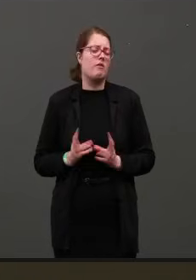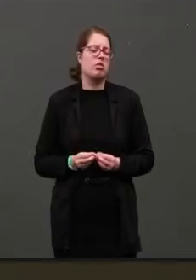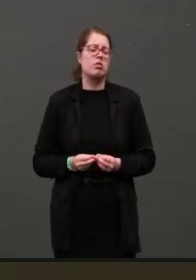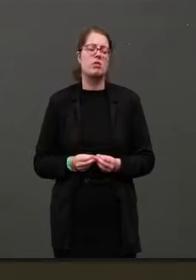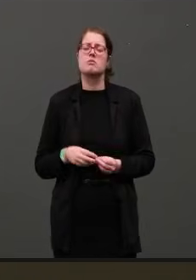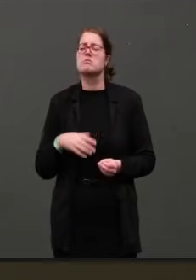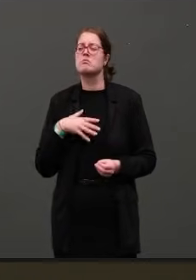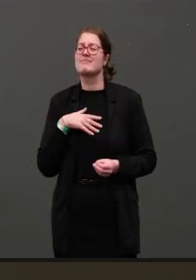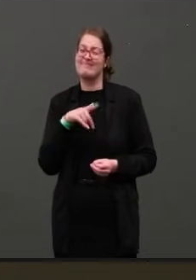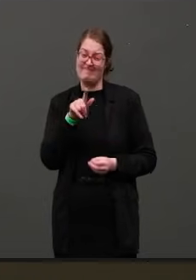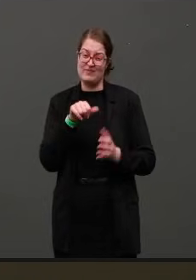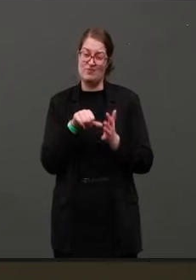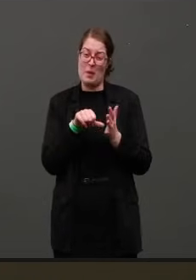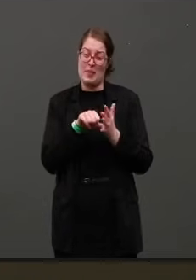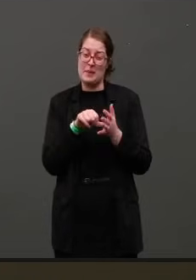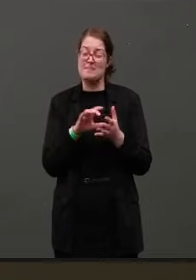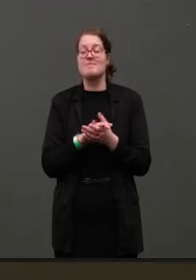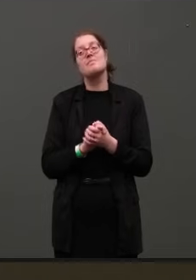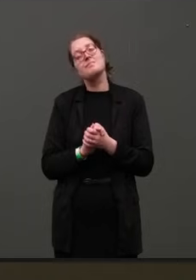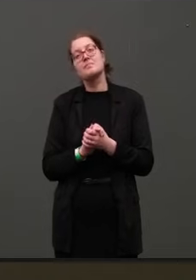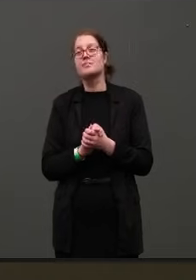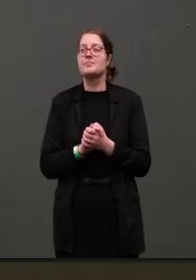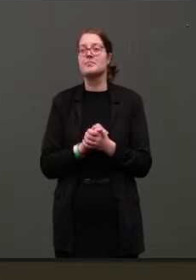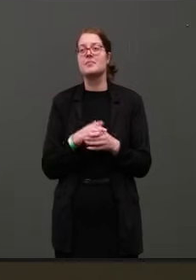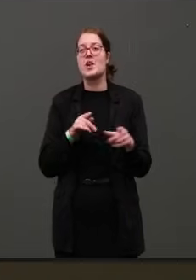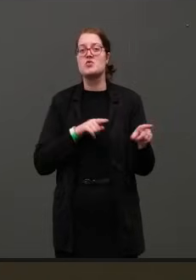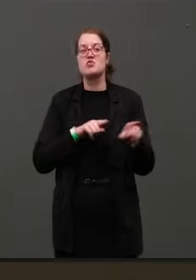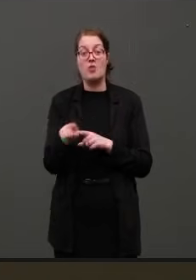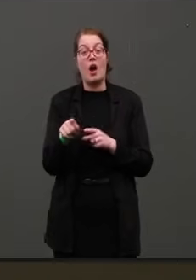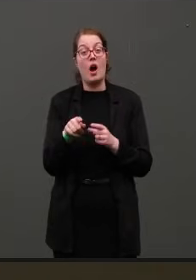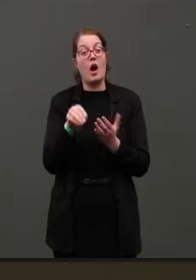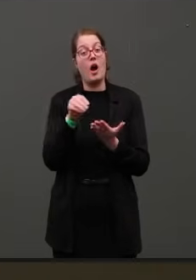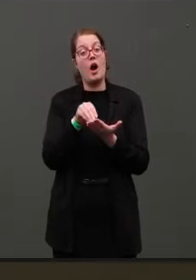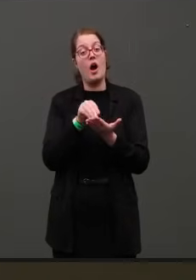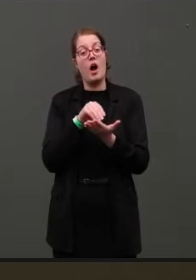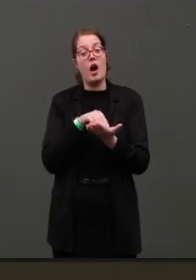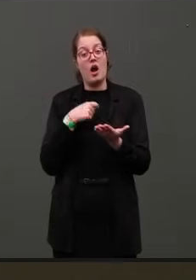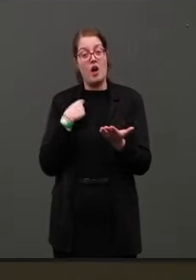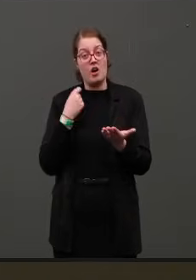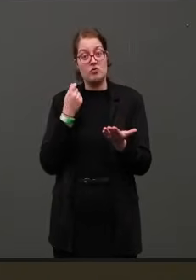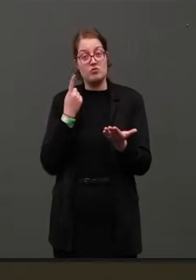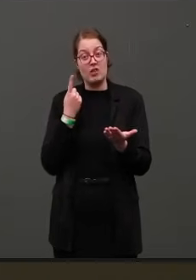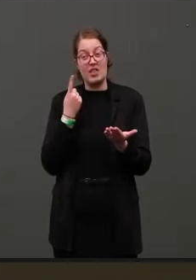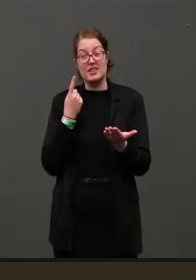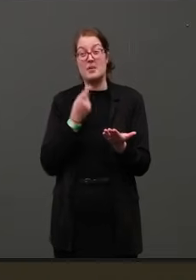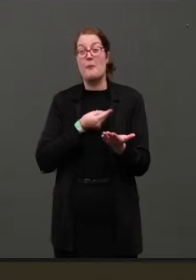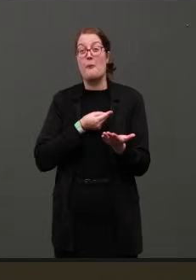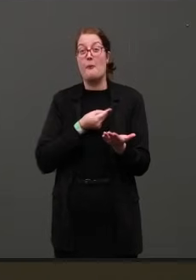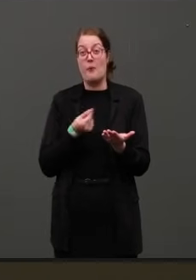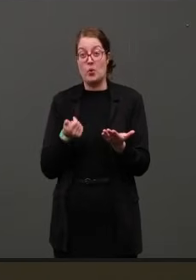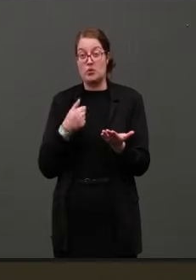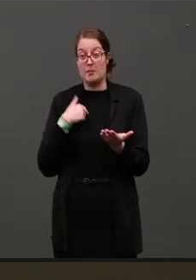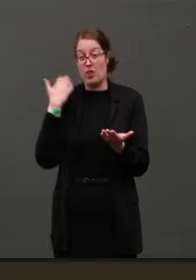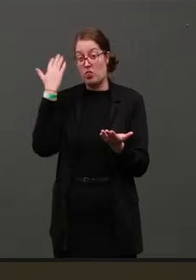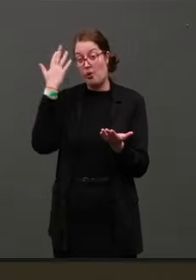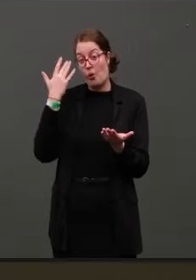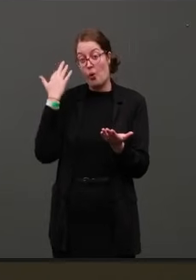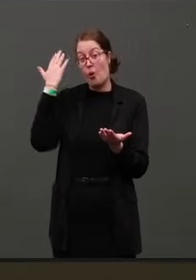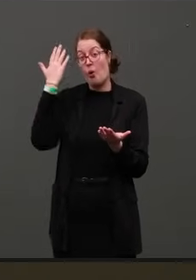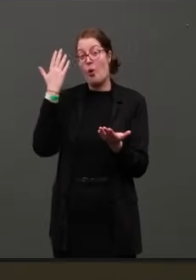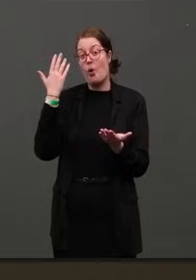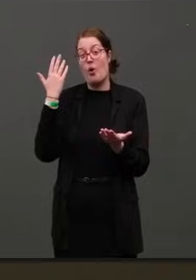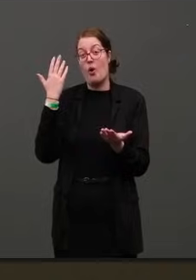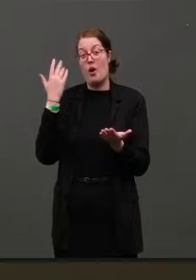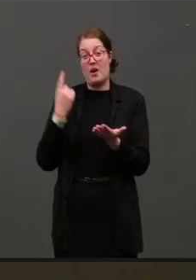me is that whenever I've tried to do that, I quickly realized that the great majority of my thoughts are about writing